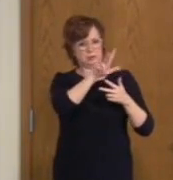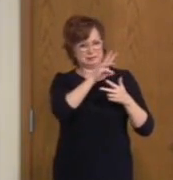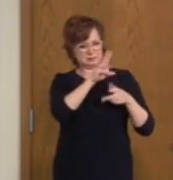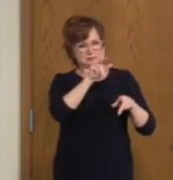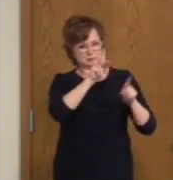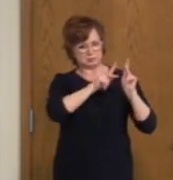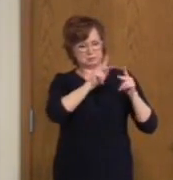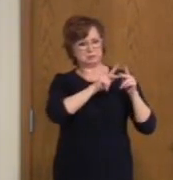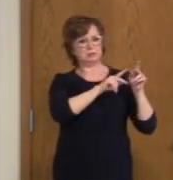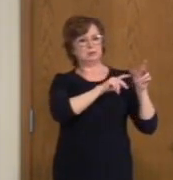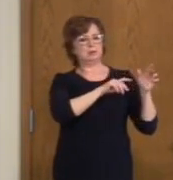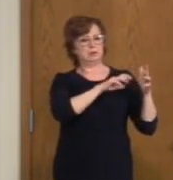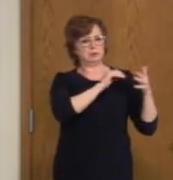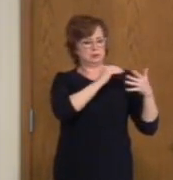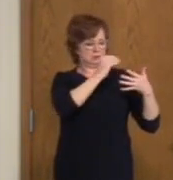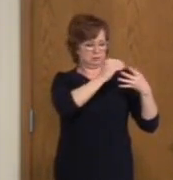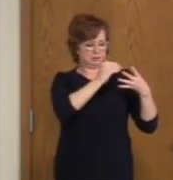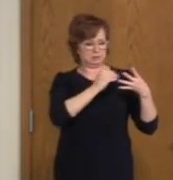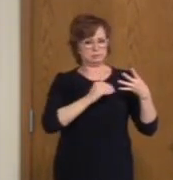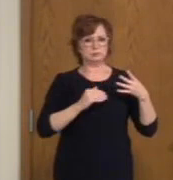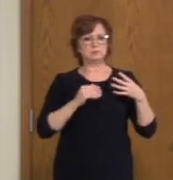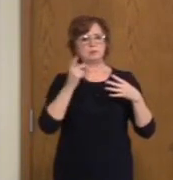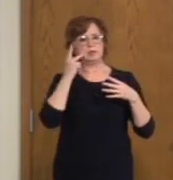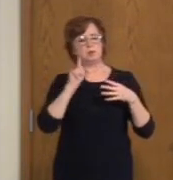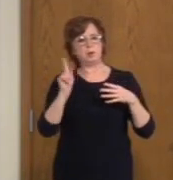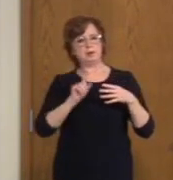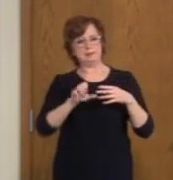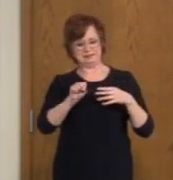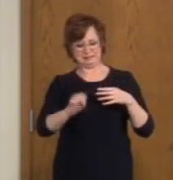concerning. Of course, some parts of the province are not so much